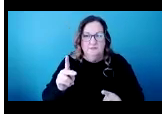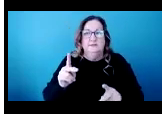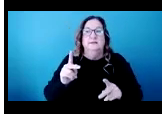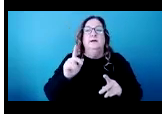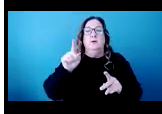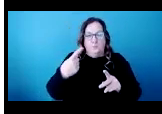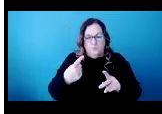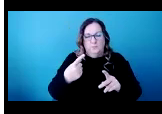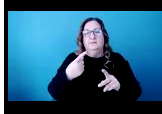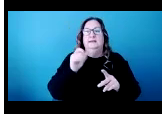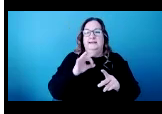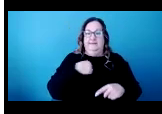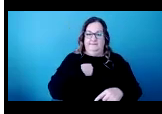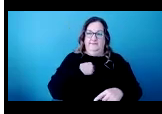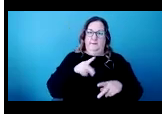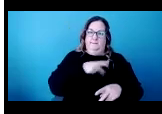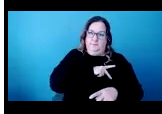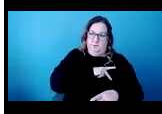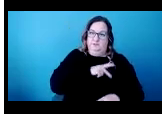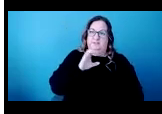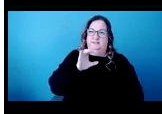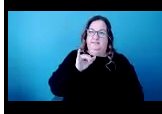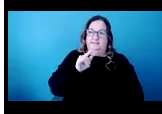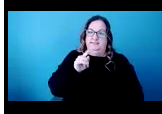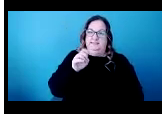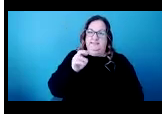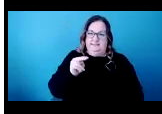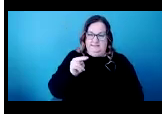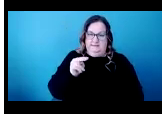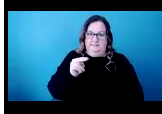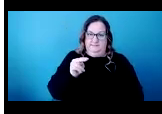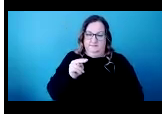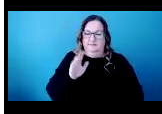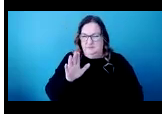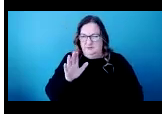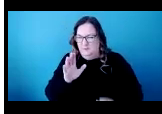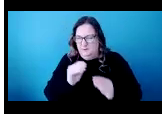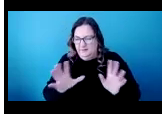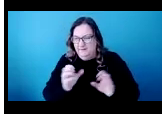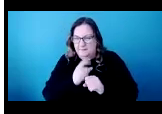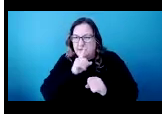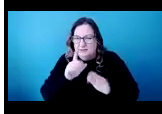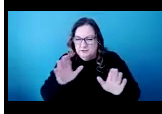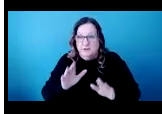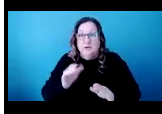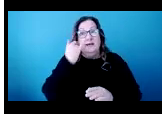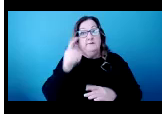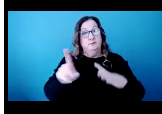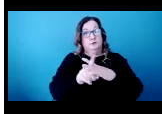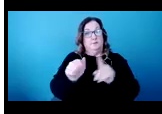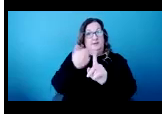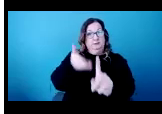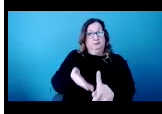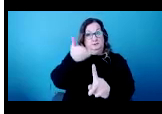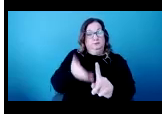only do that if they are representing themselves as a citizen. So that's just one thing. But if you guys are going just as a